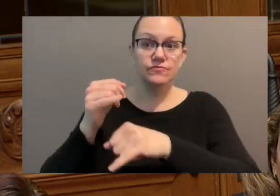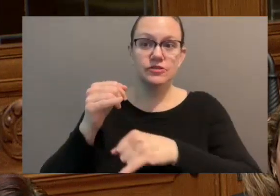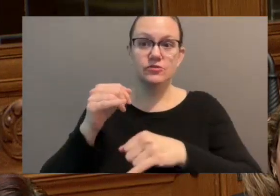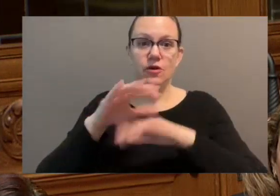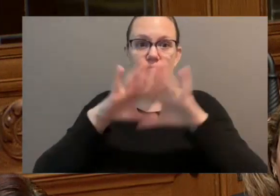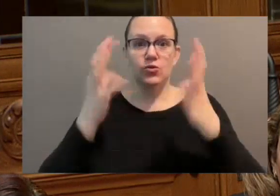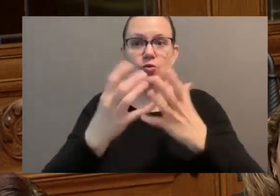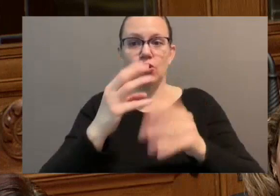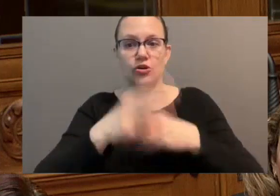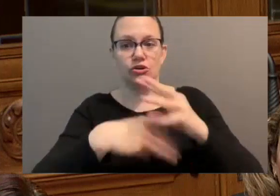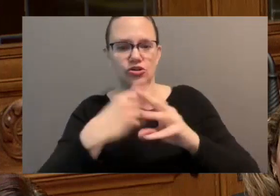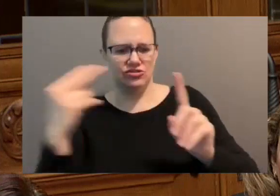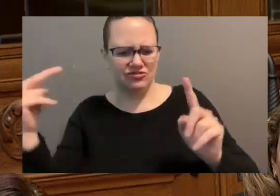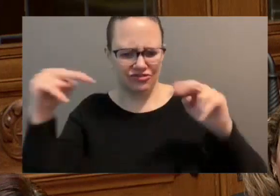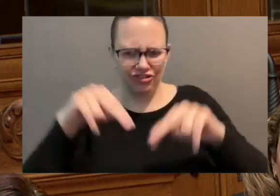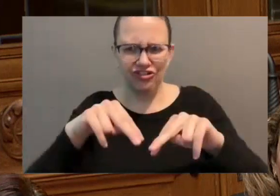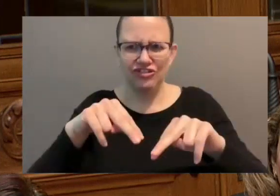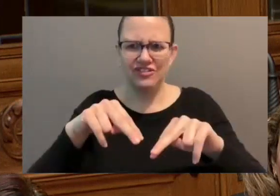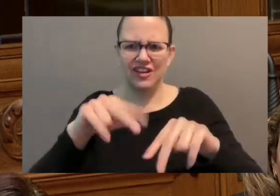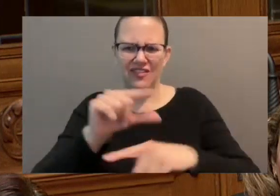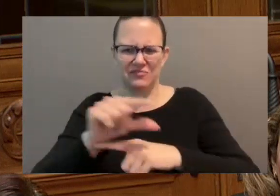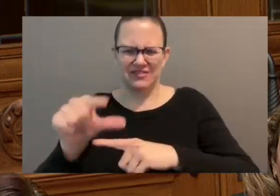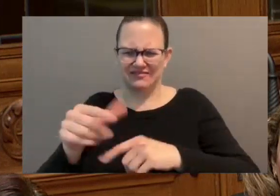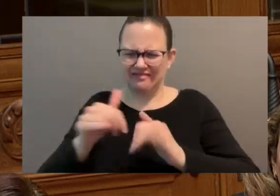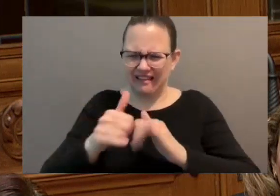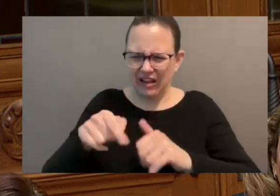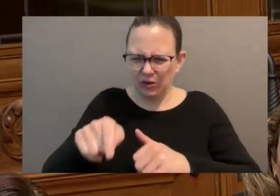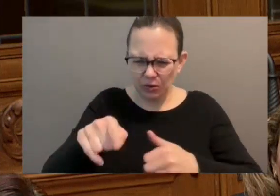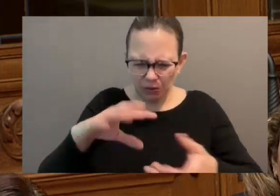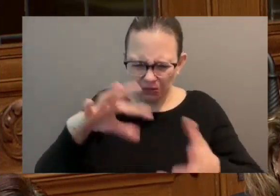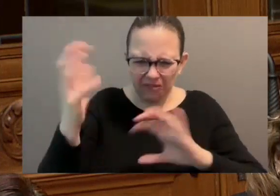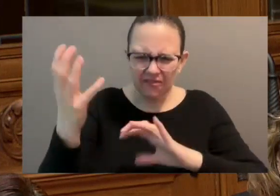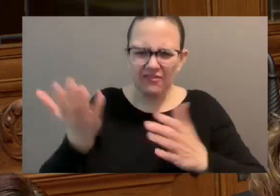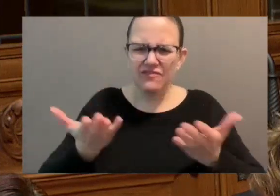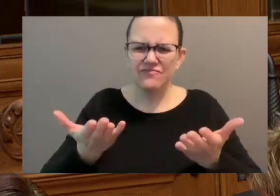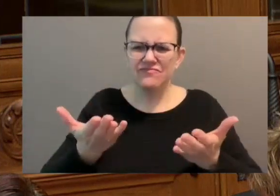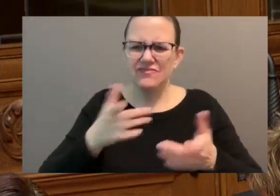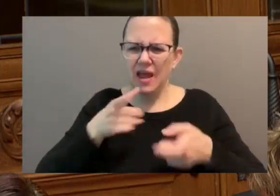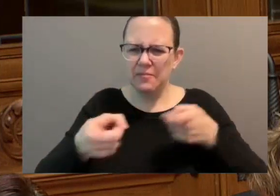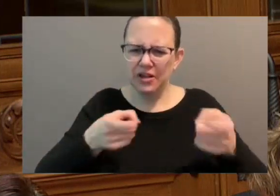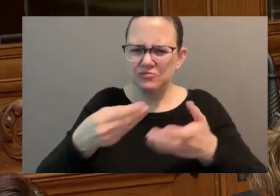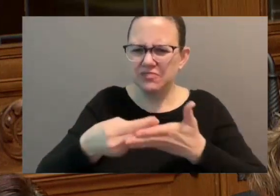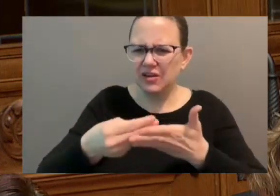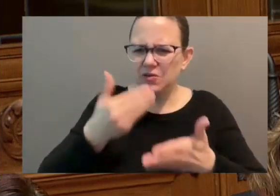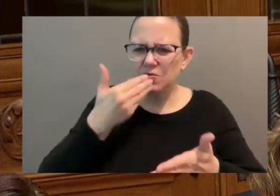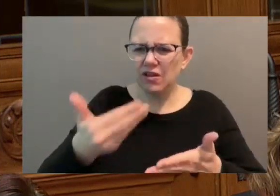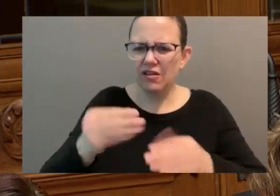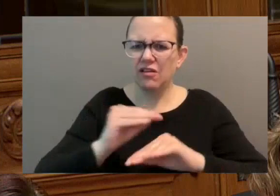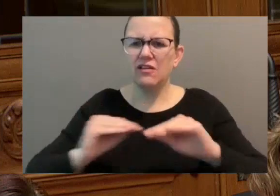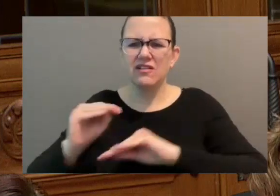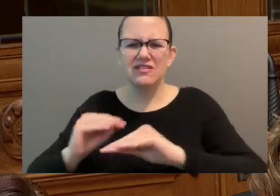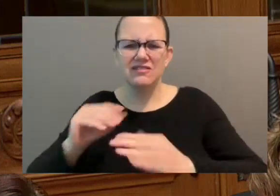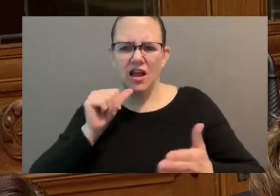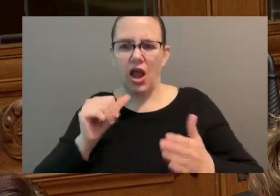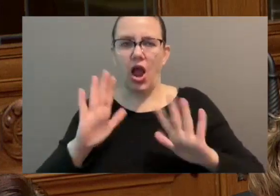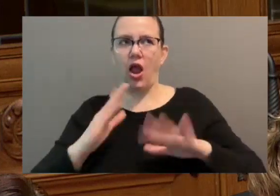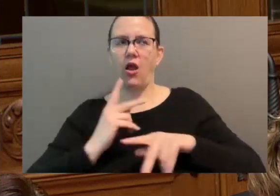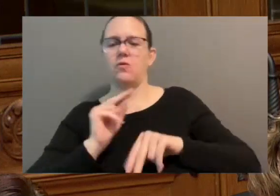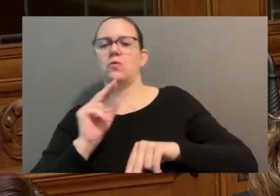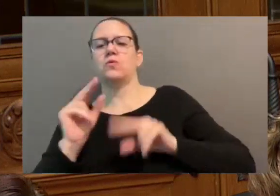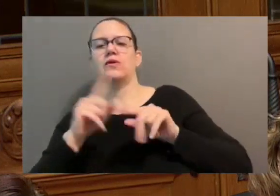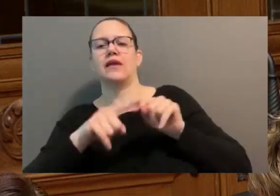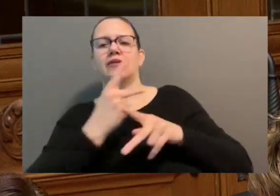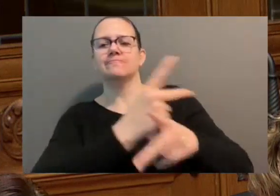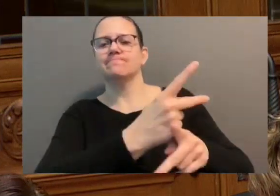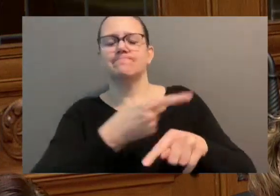dollars, and they think he cannot be trusted. British Columbia is spending an extraordinary amount of